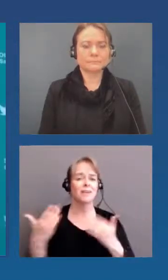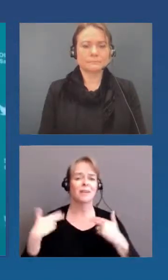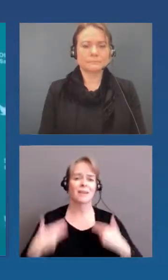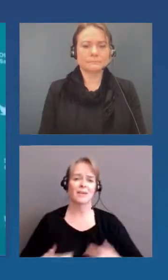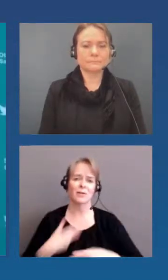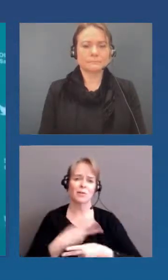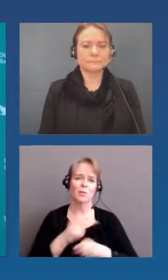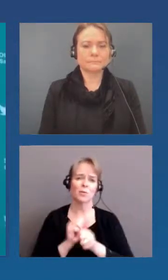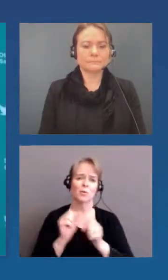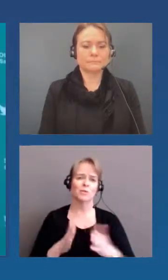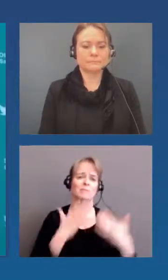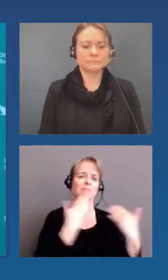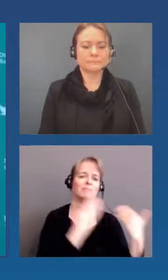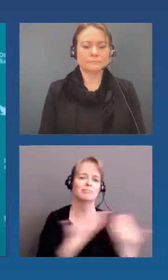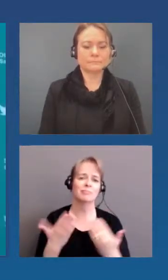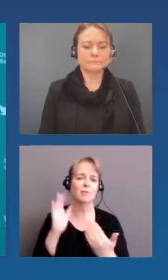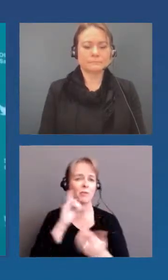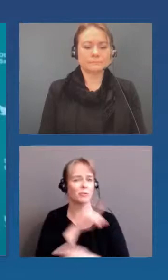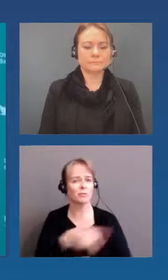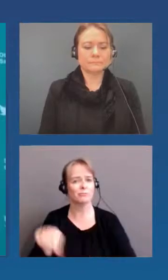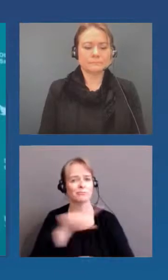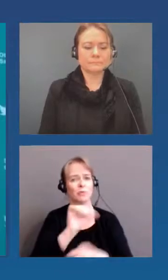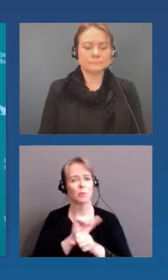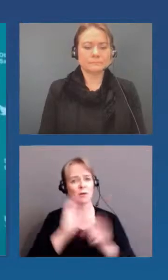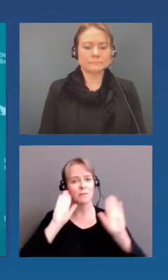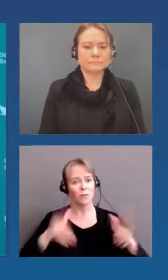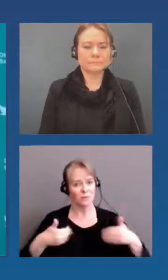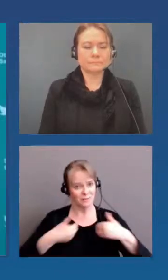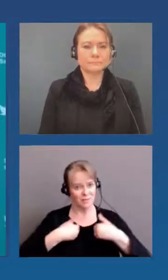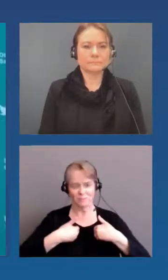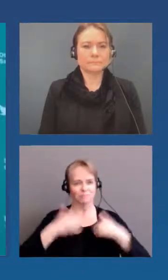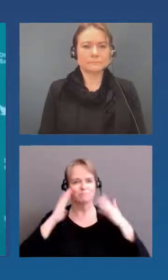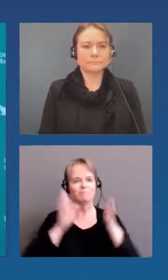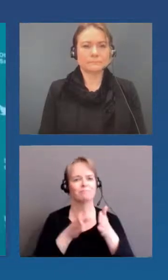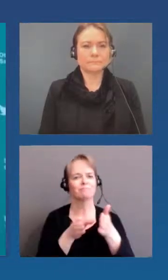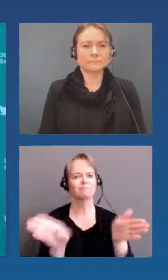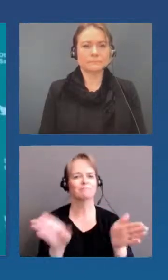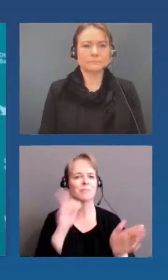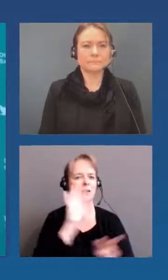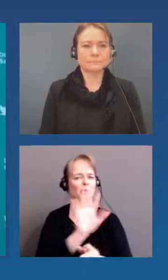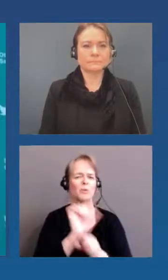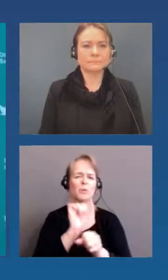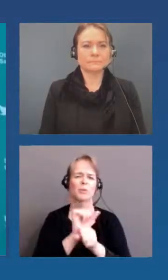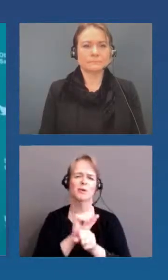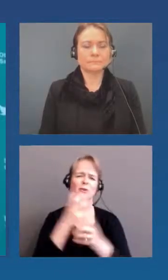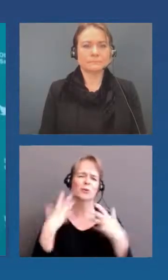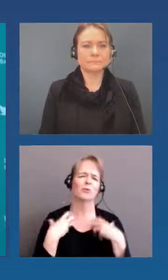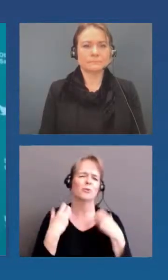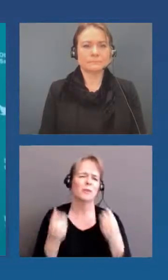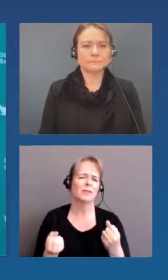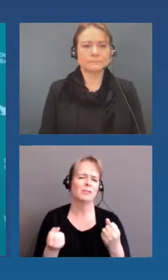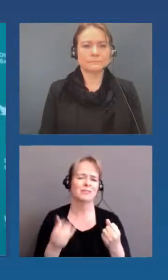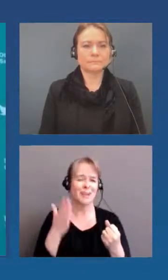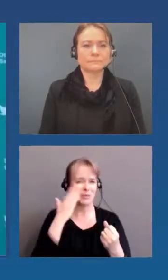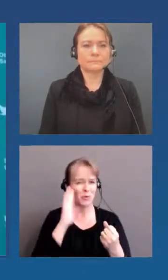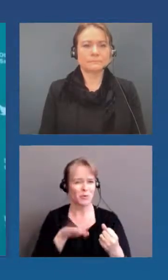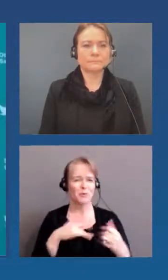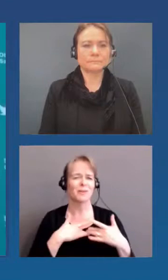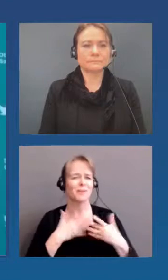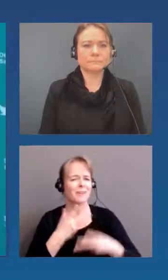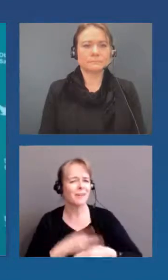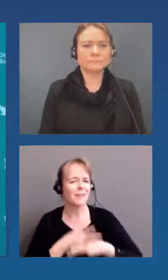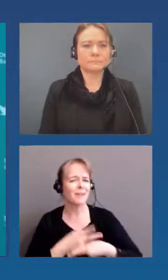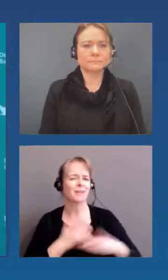and courageous work during this pandemic. As a family physician colleague, I know the care and compassion you bring to your patients,